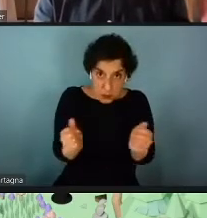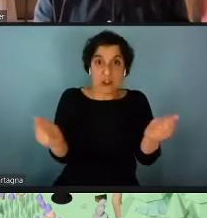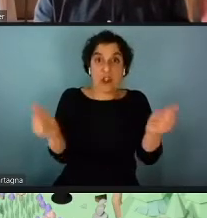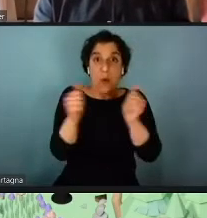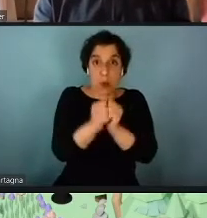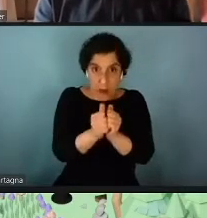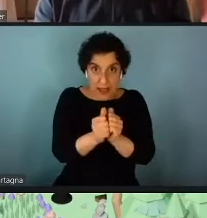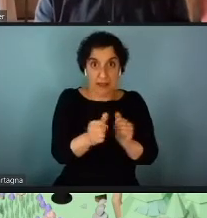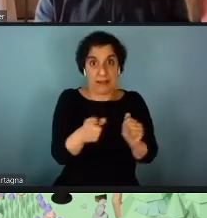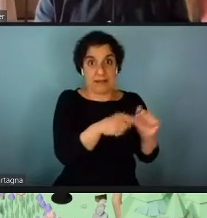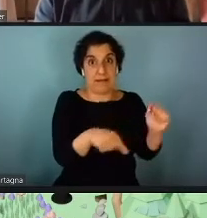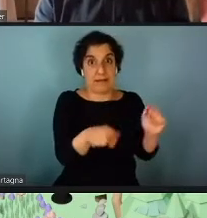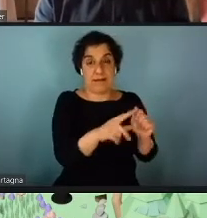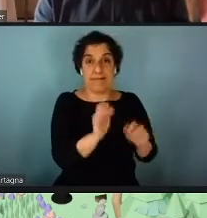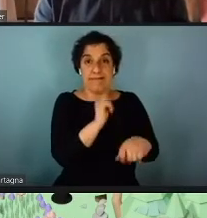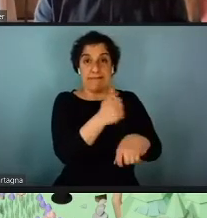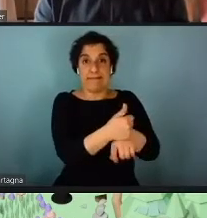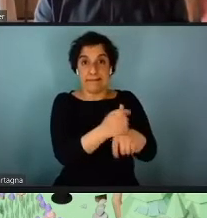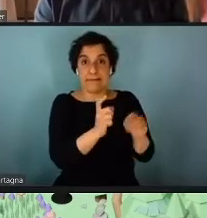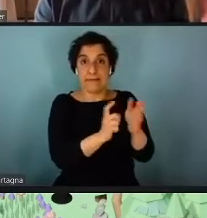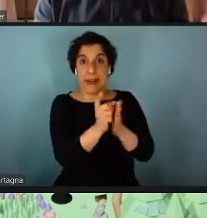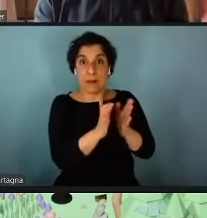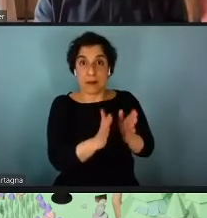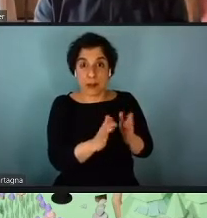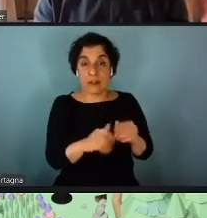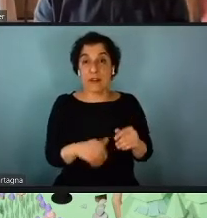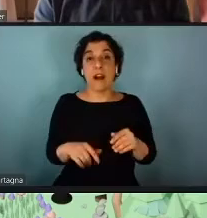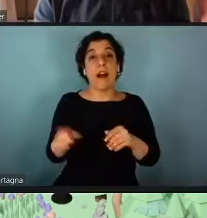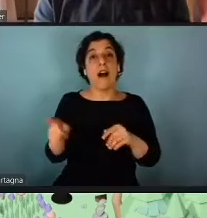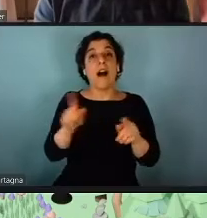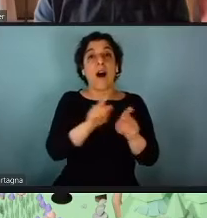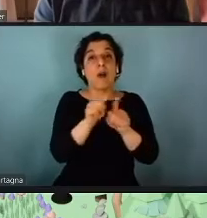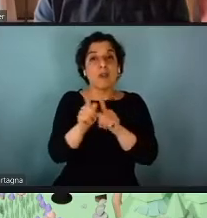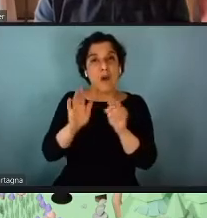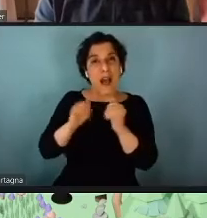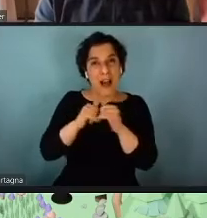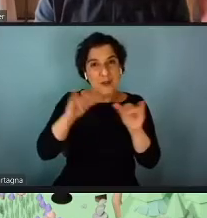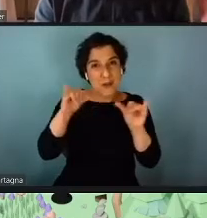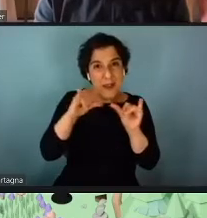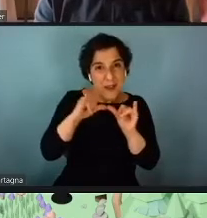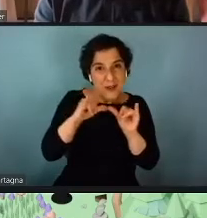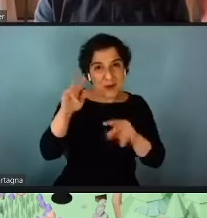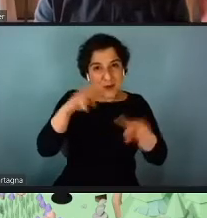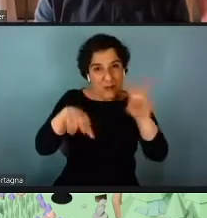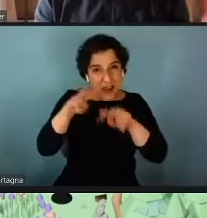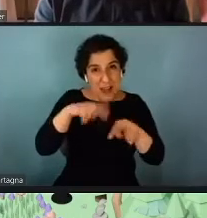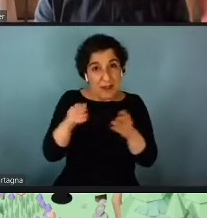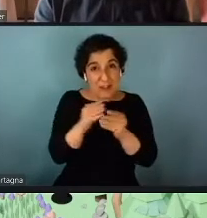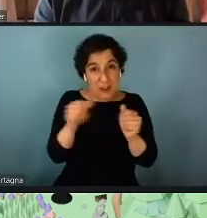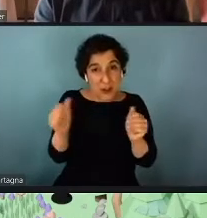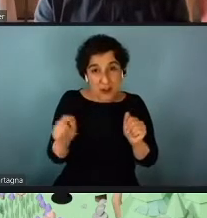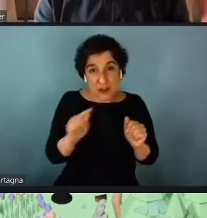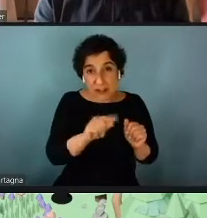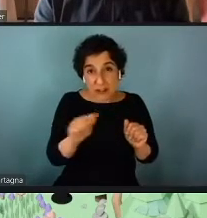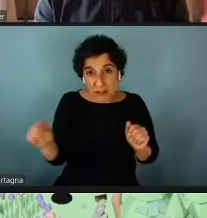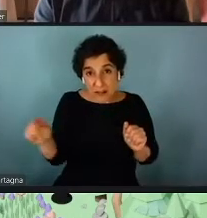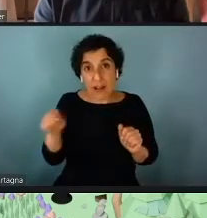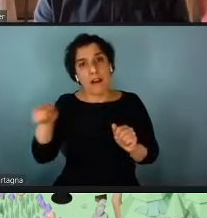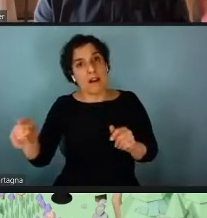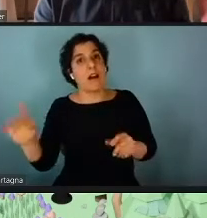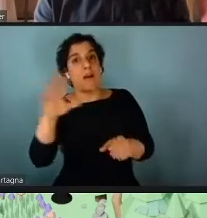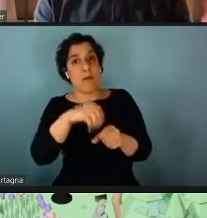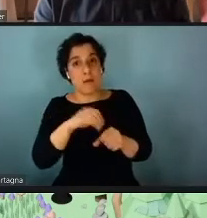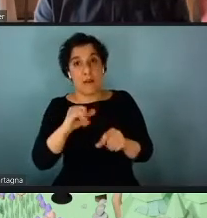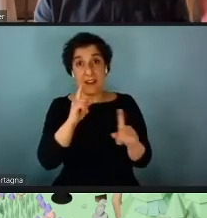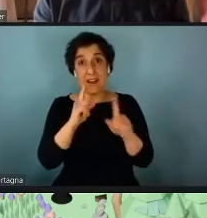problem, co-create the metrics that are then used to evaluate the solution. They need to be part of that conversation